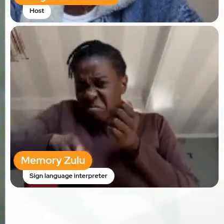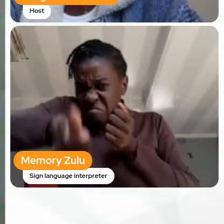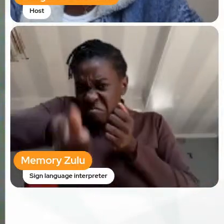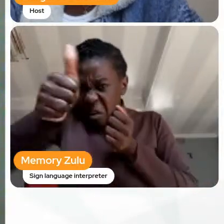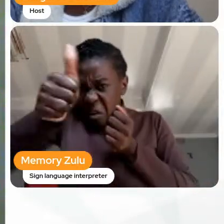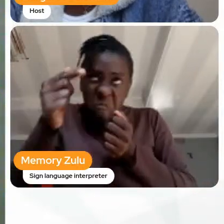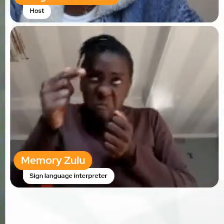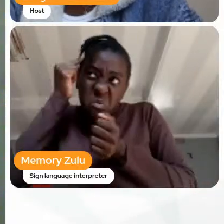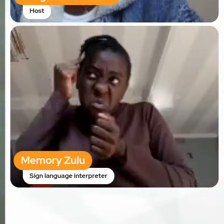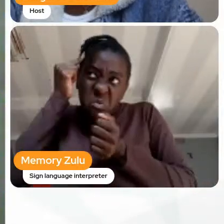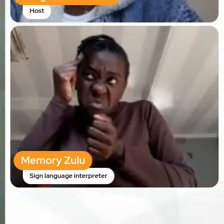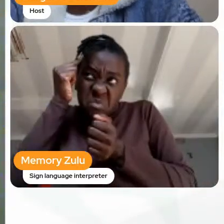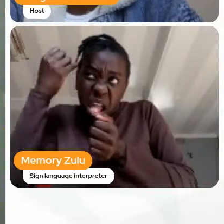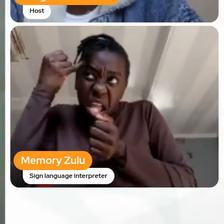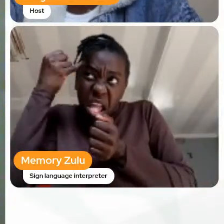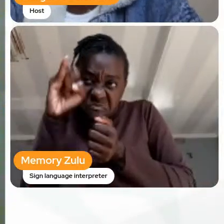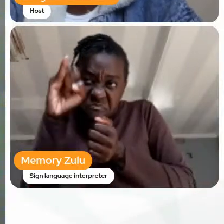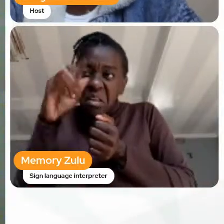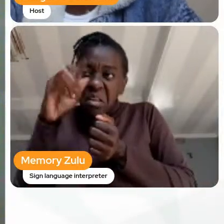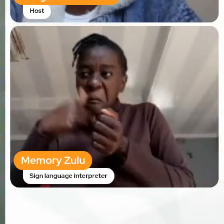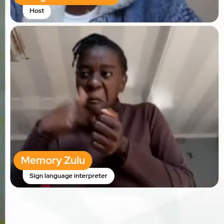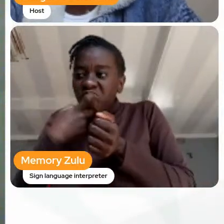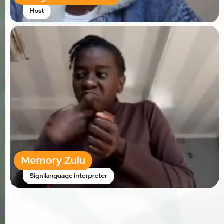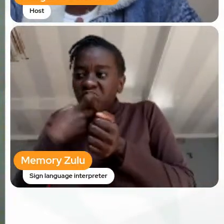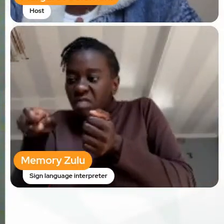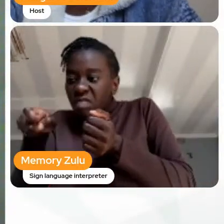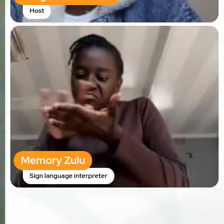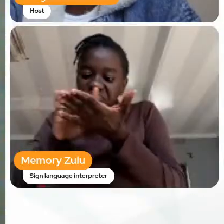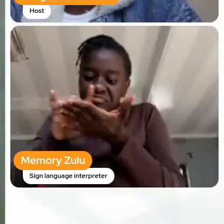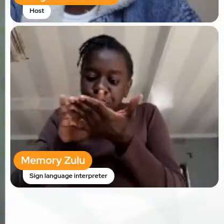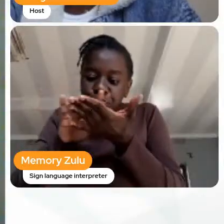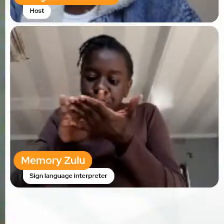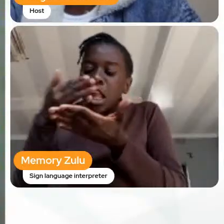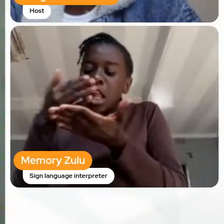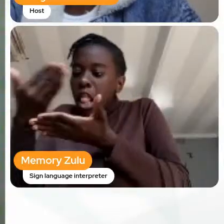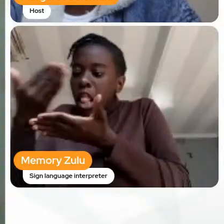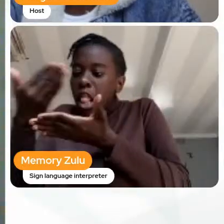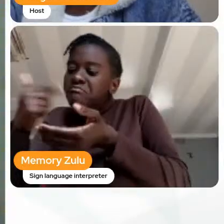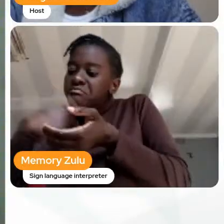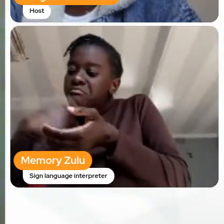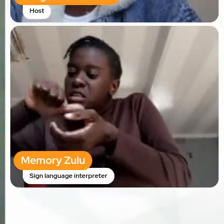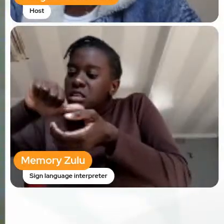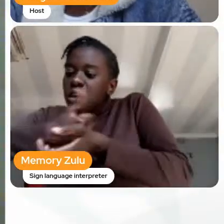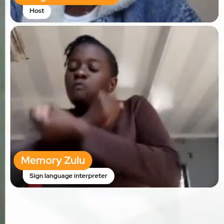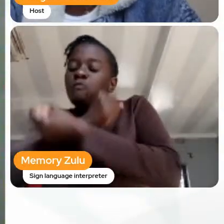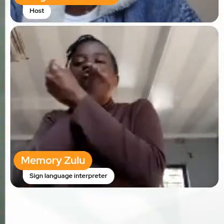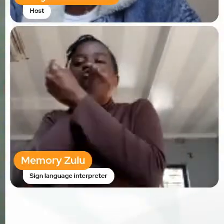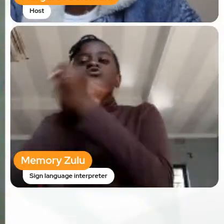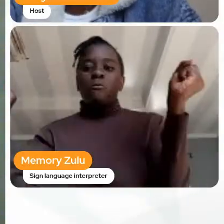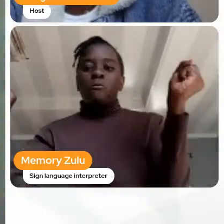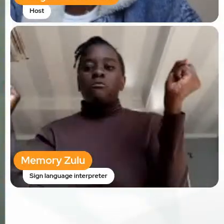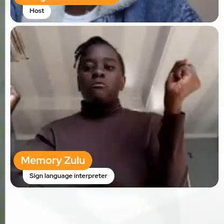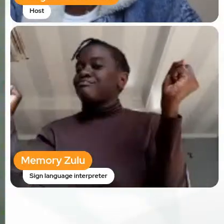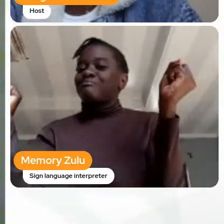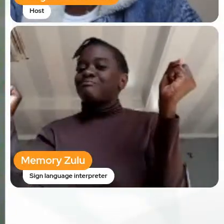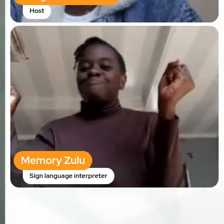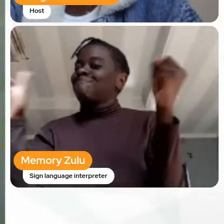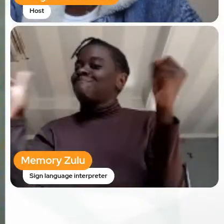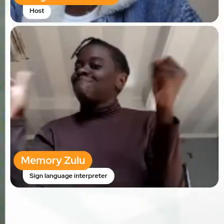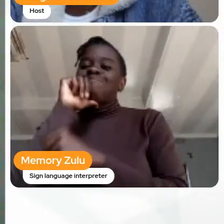improve. Your condition will continue worsening, and later on, you might develop some other